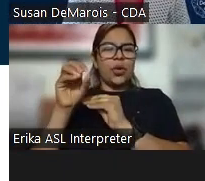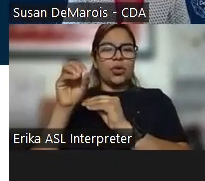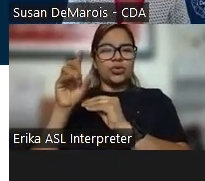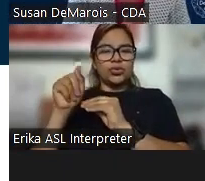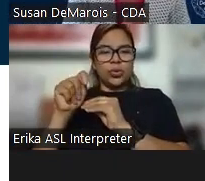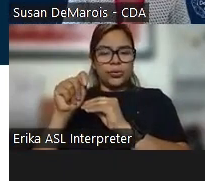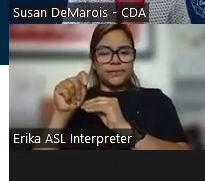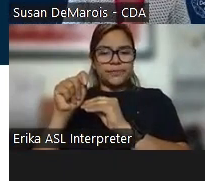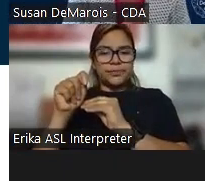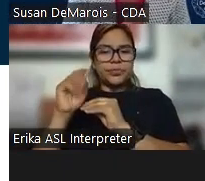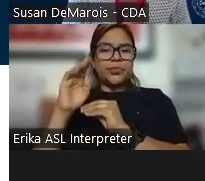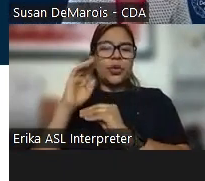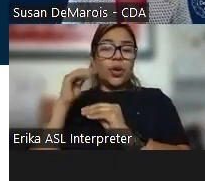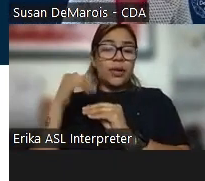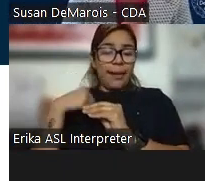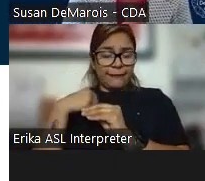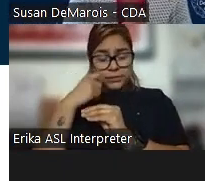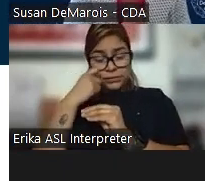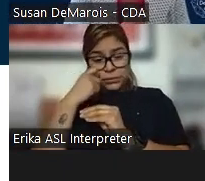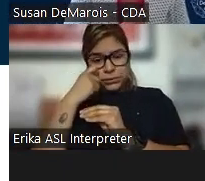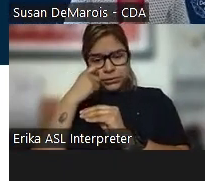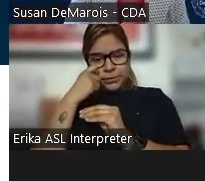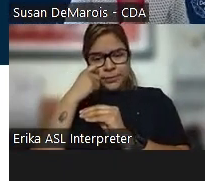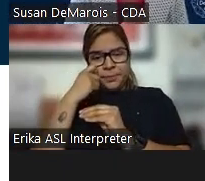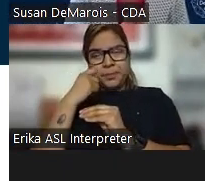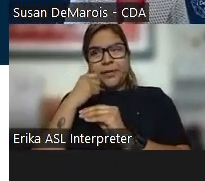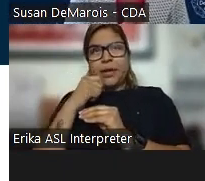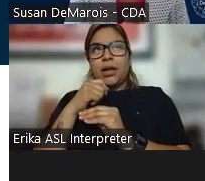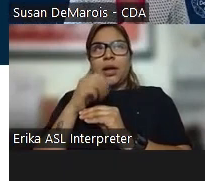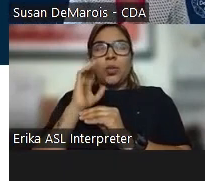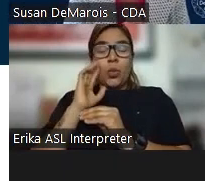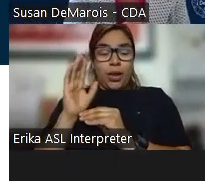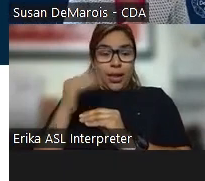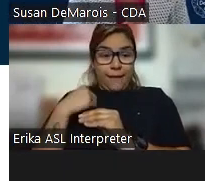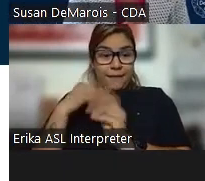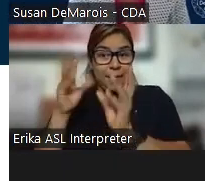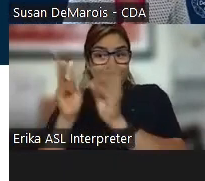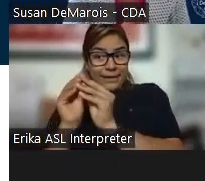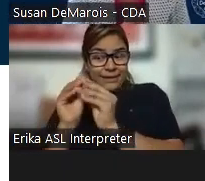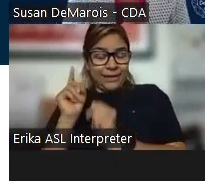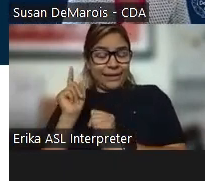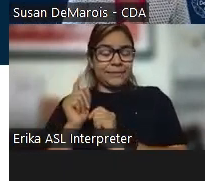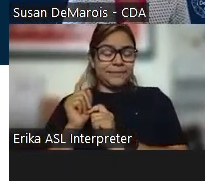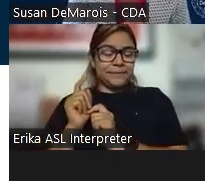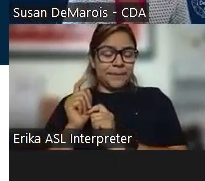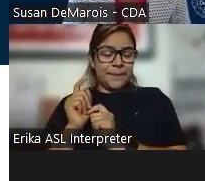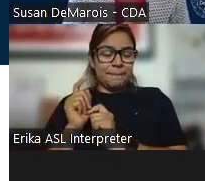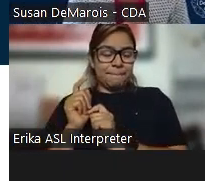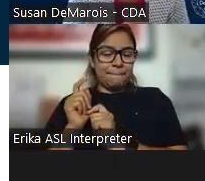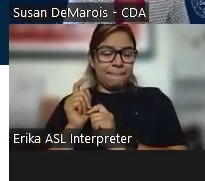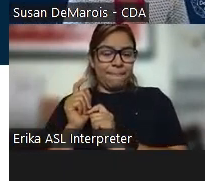to bring everyone together, everyone who wishes to come together, and those who can't, to